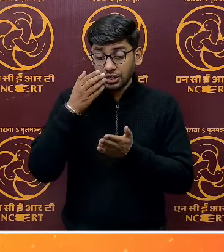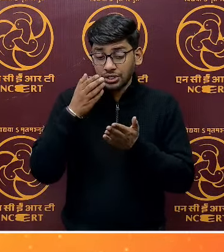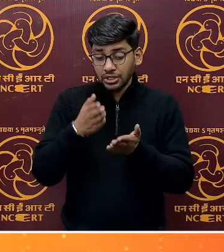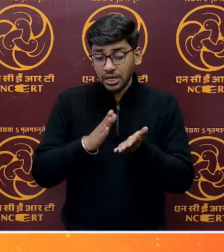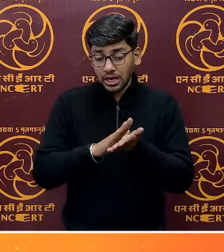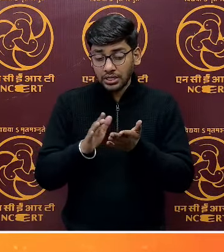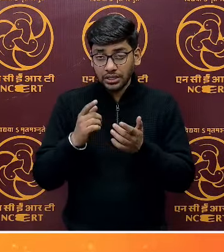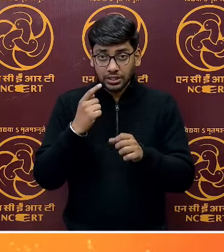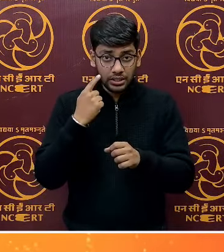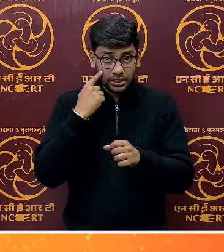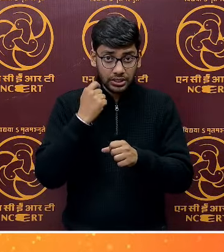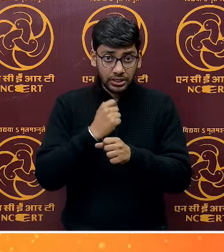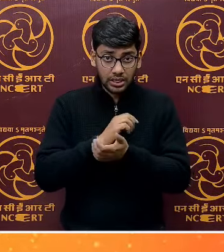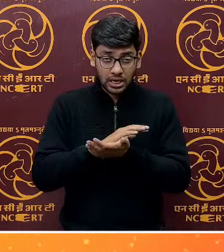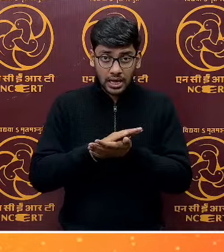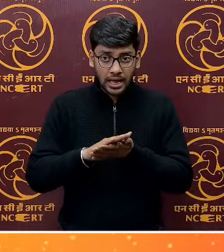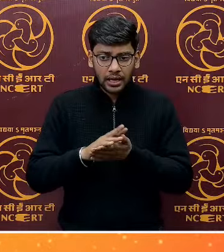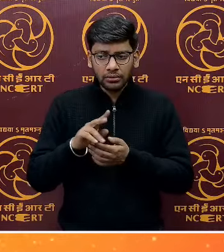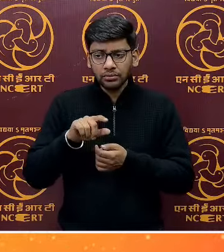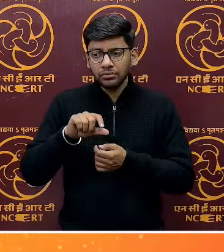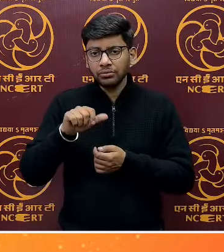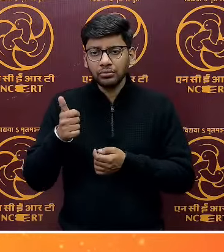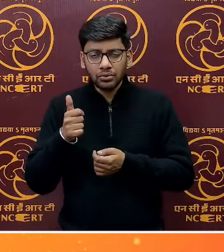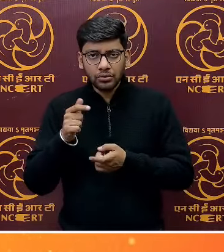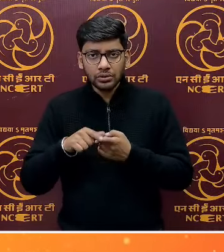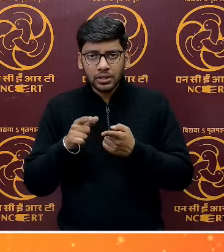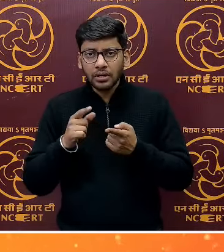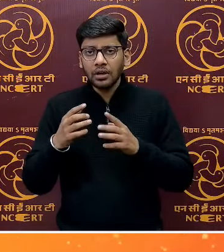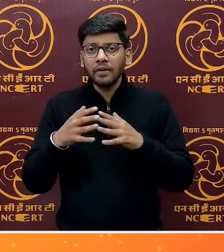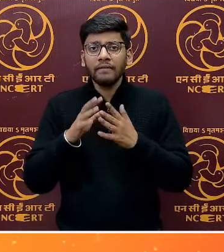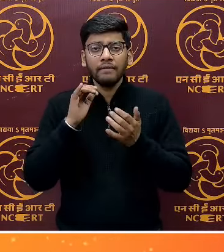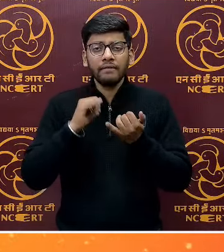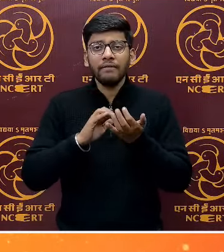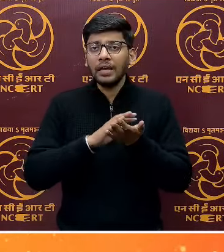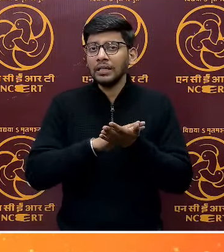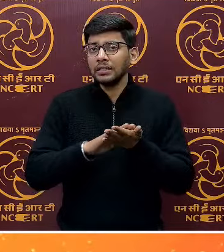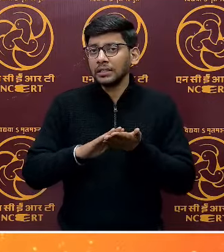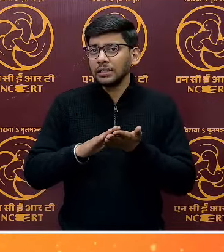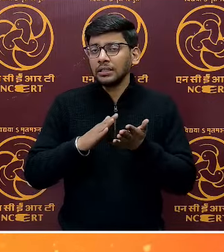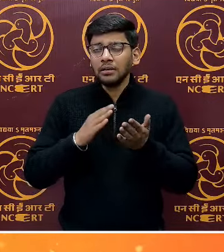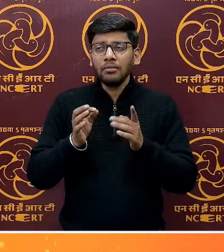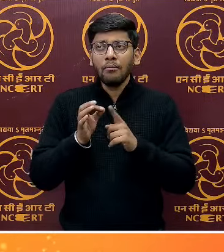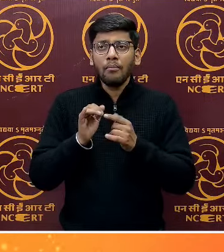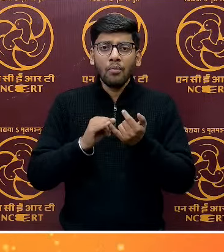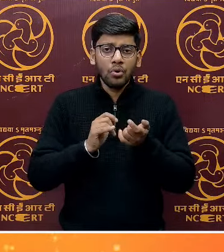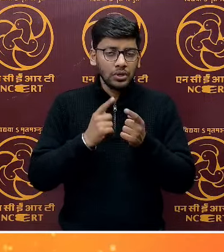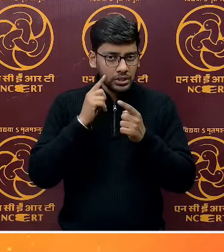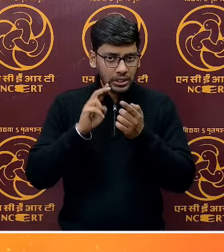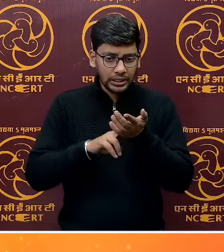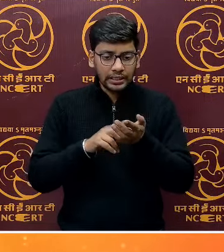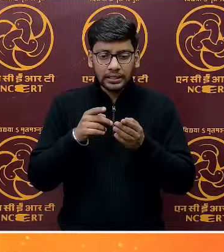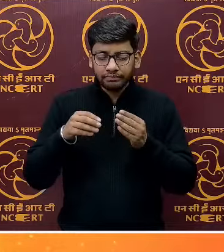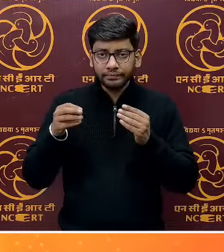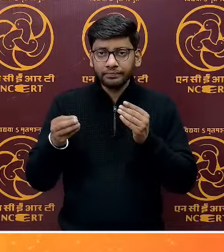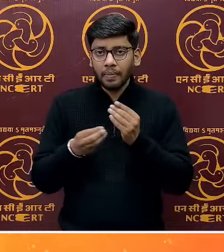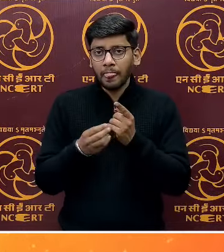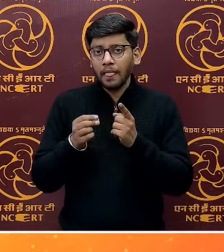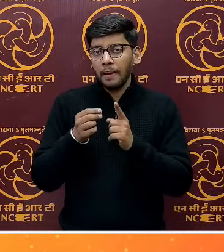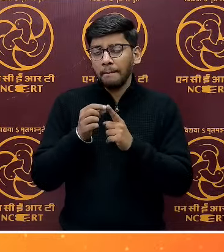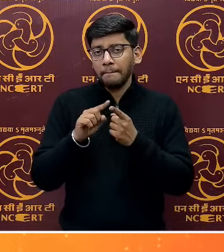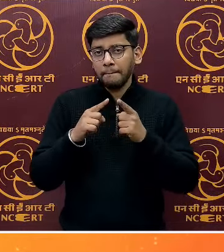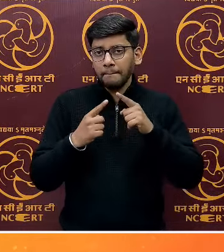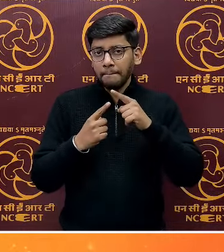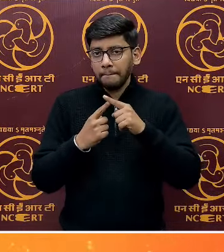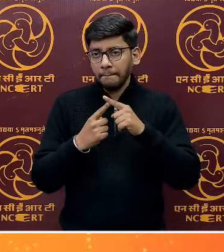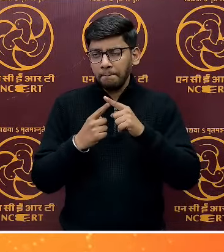and everybody else is wishing that they were in her position. So this is also about poetry,